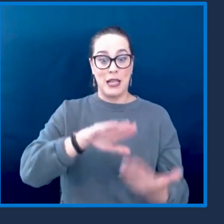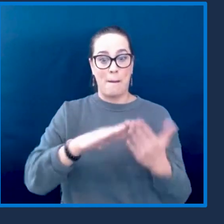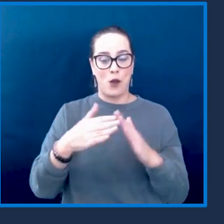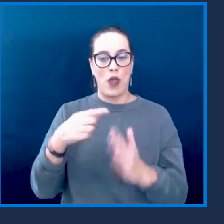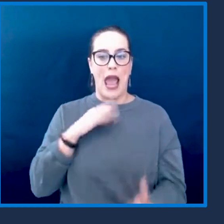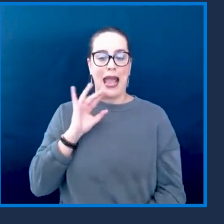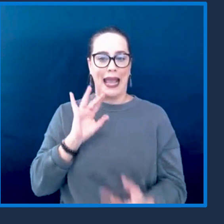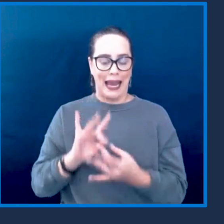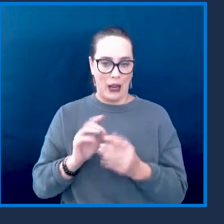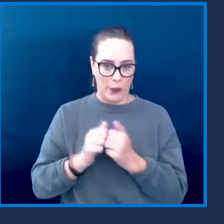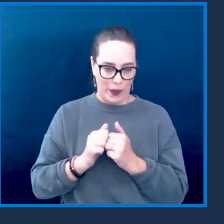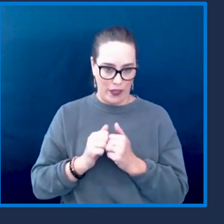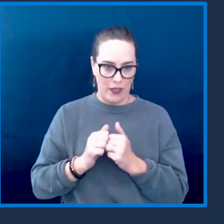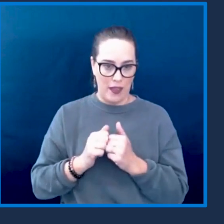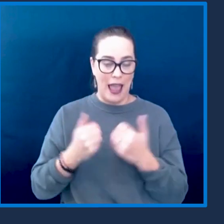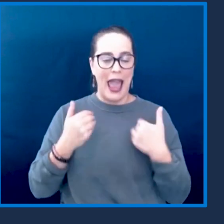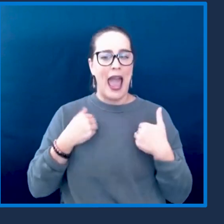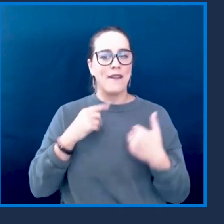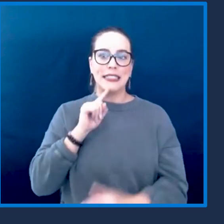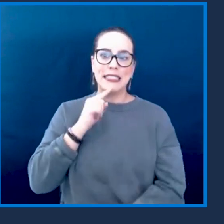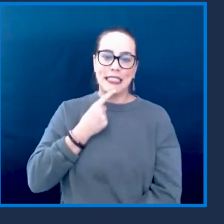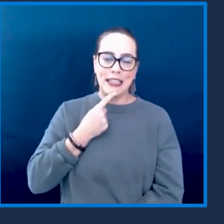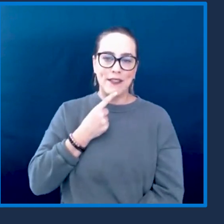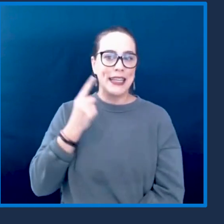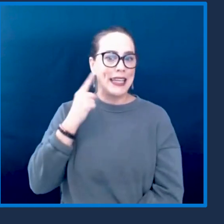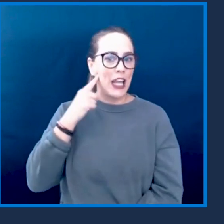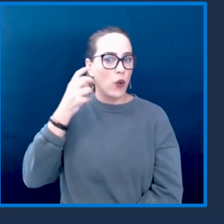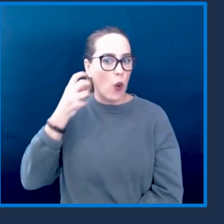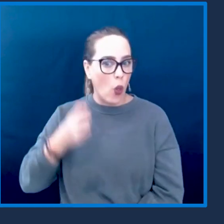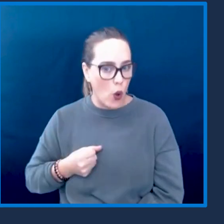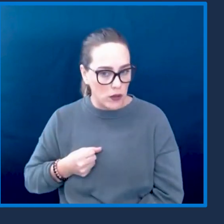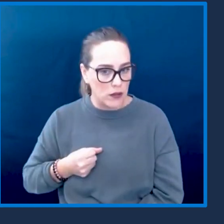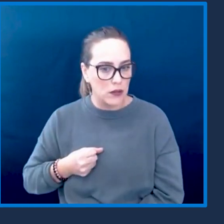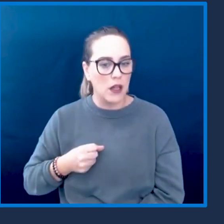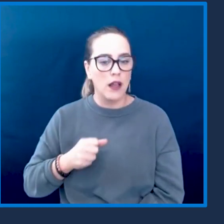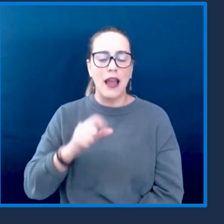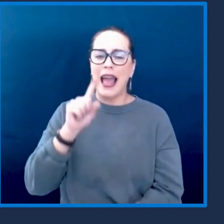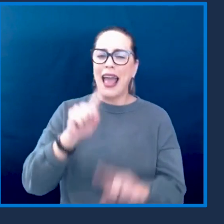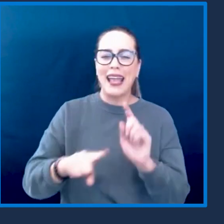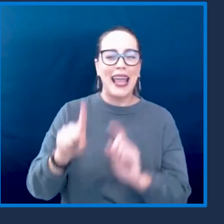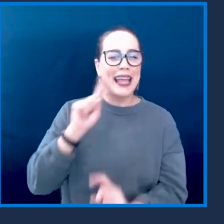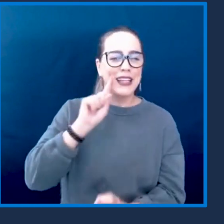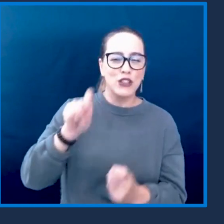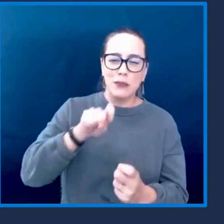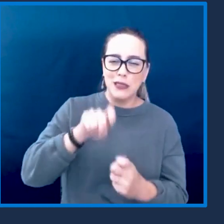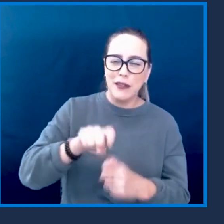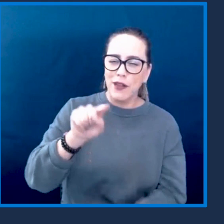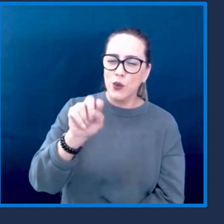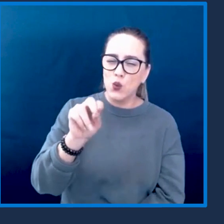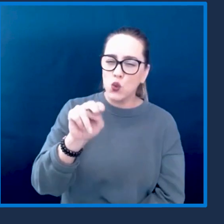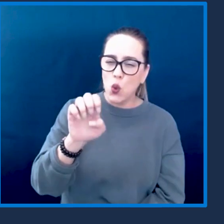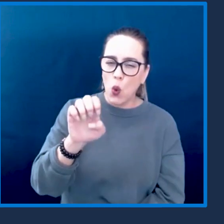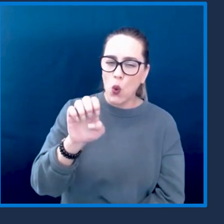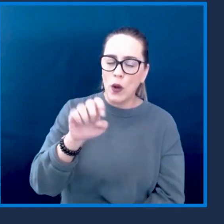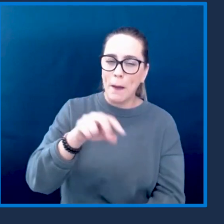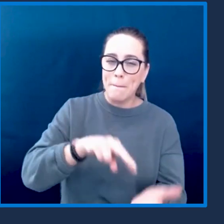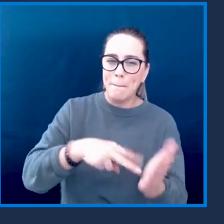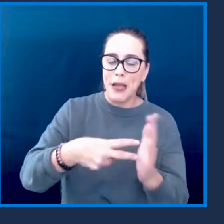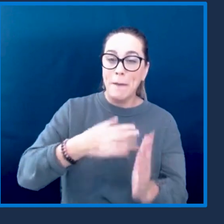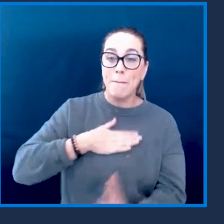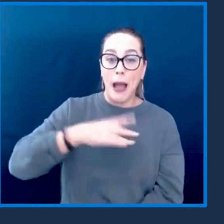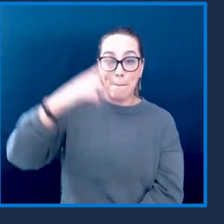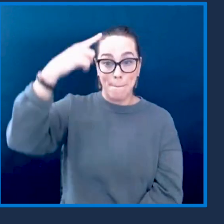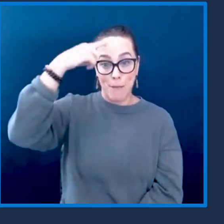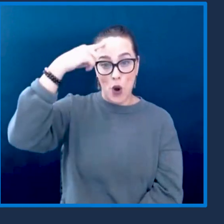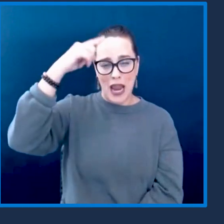have significant hearing loss, and I'm unable to hear certain tones, which means that my brain has to compensate for